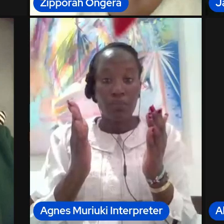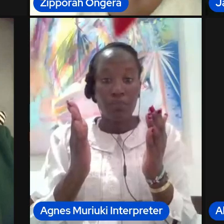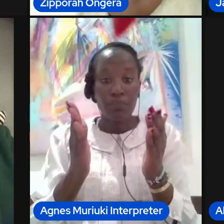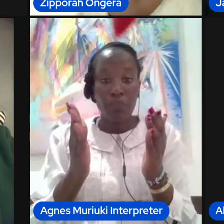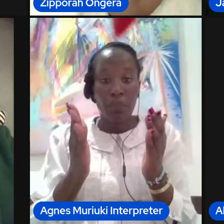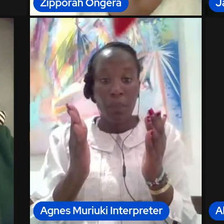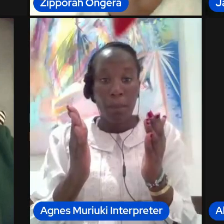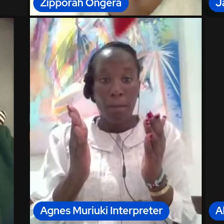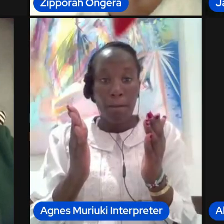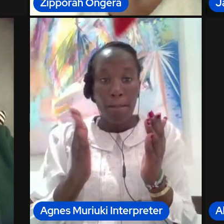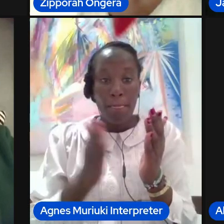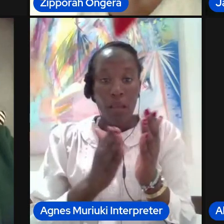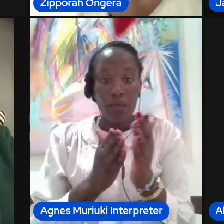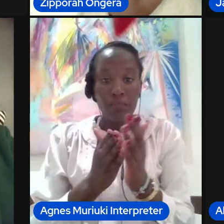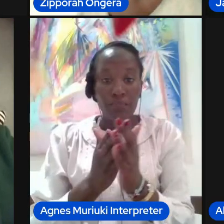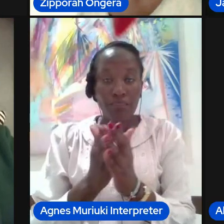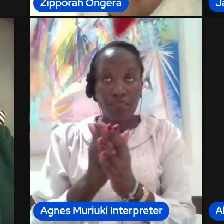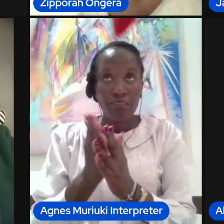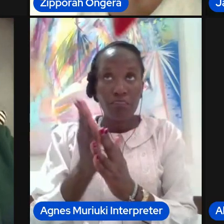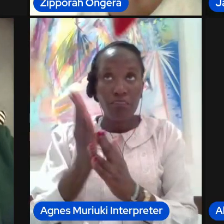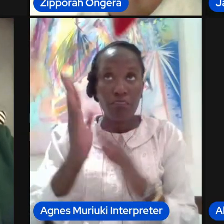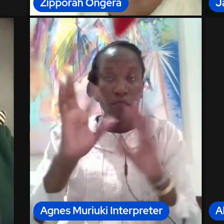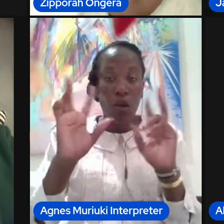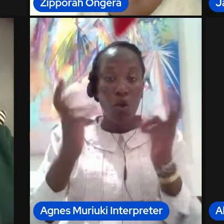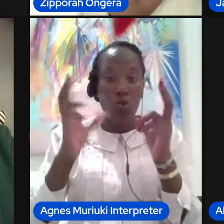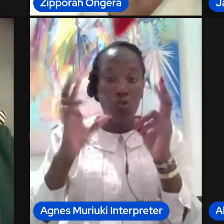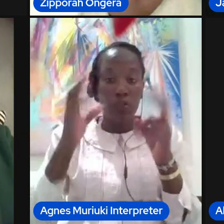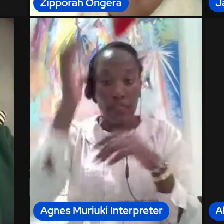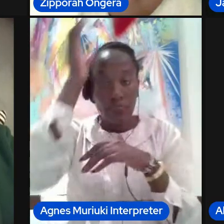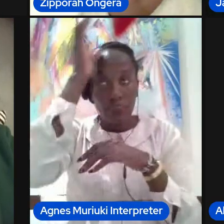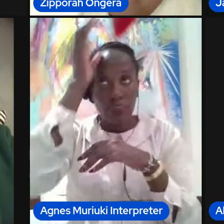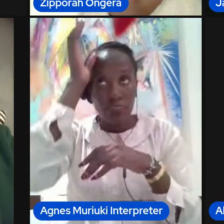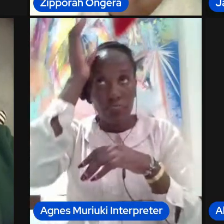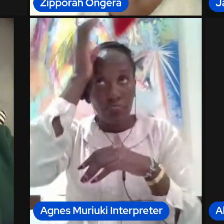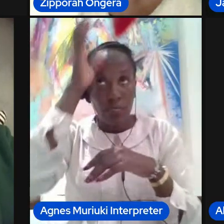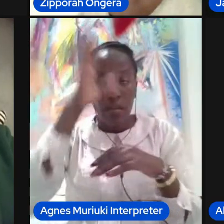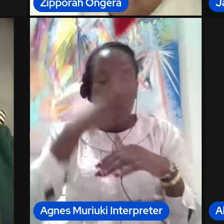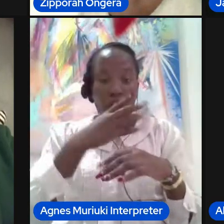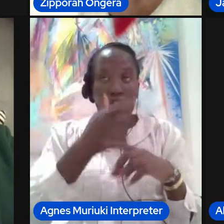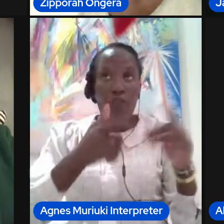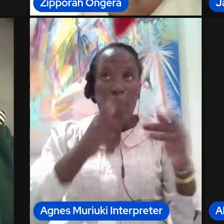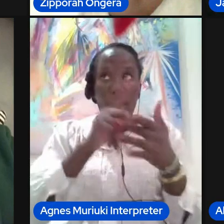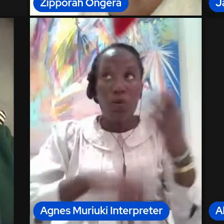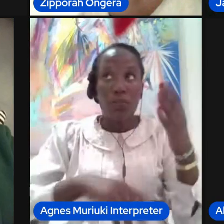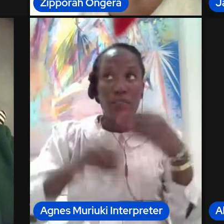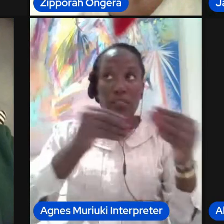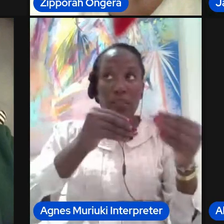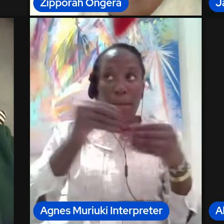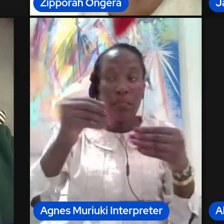content and create thriving brands that promote disability inclusion?